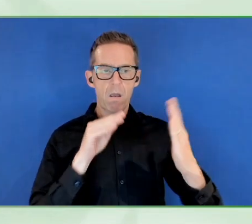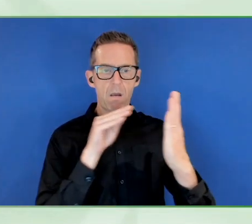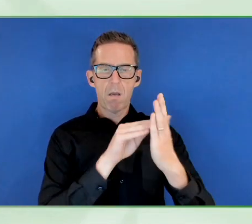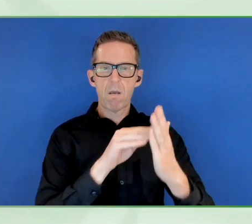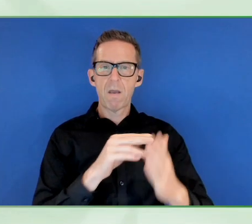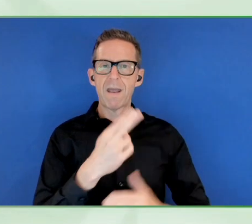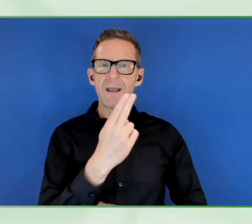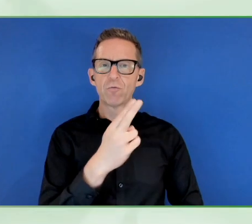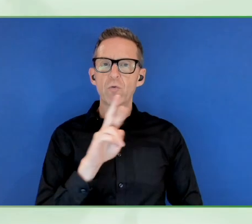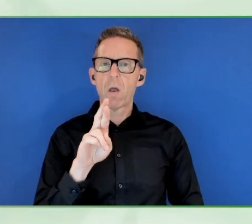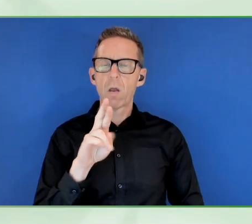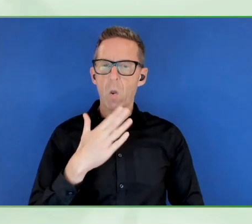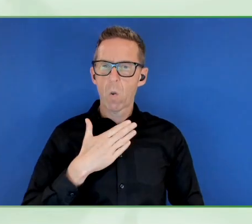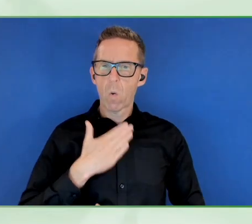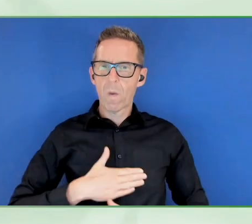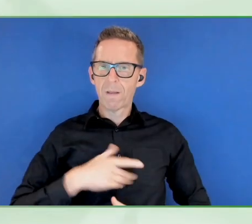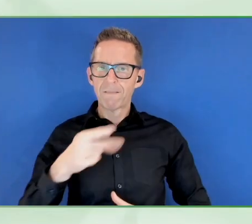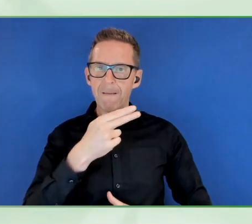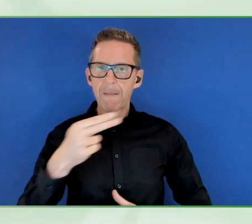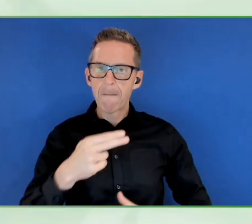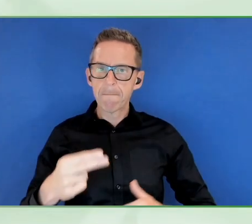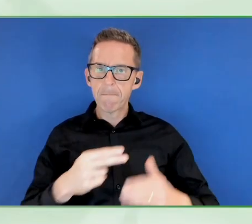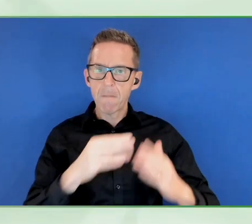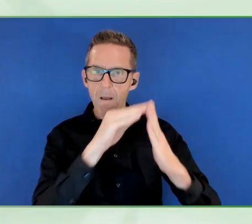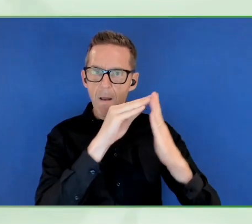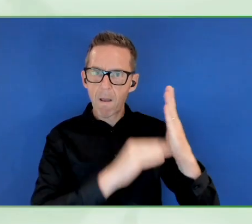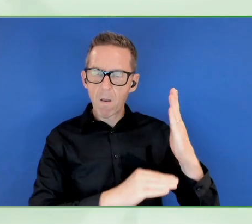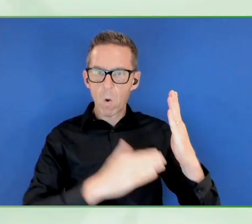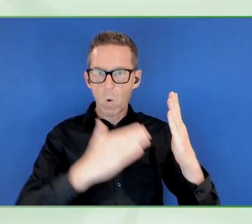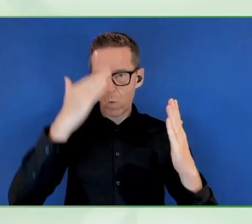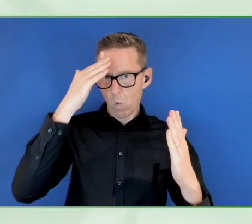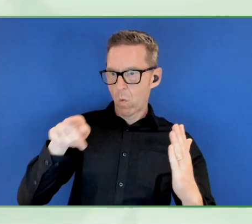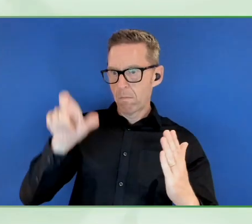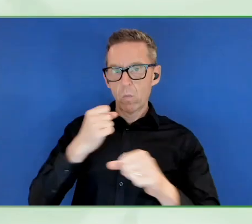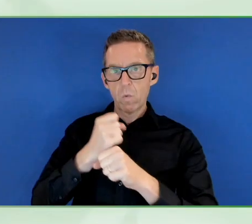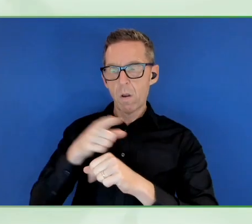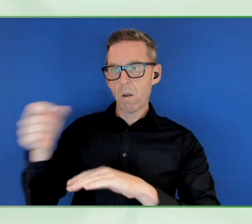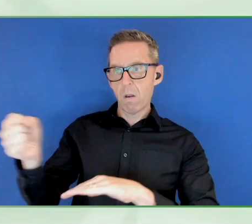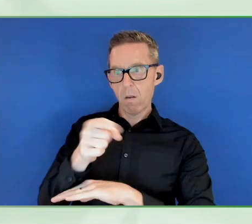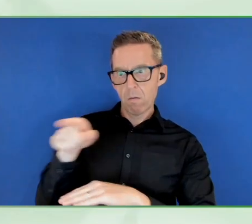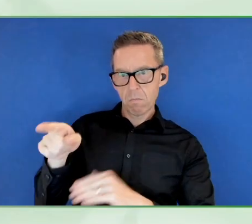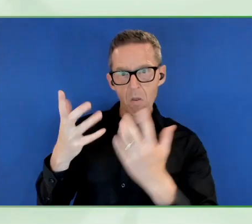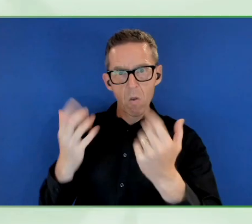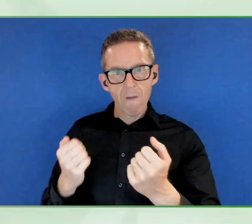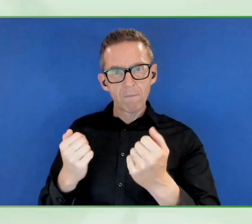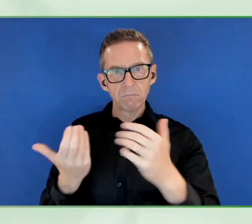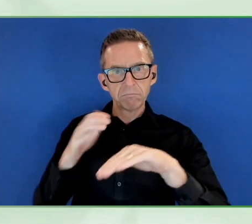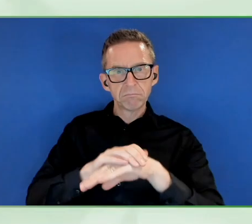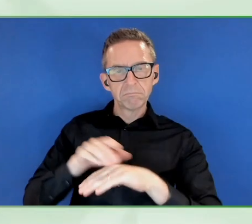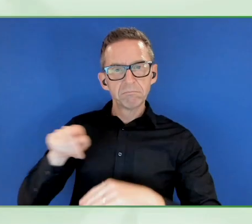the people that you are hiring know about their accessibility, no? Yeah, definitely in the hiring process, it is